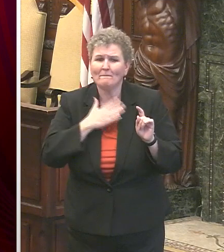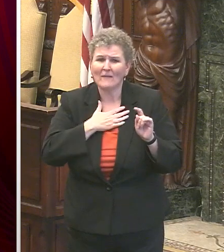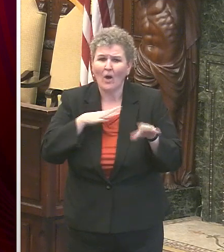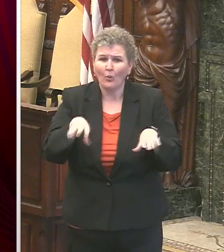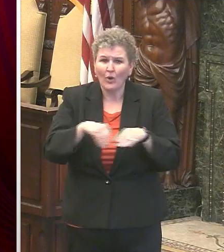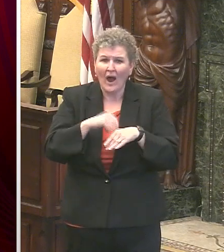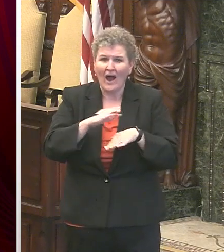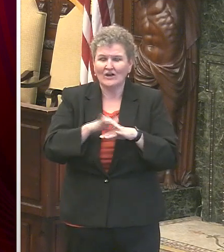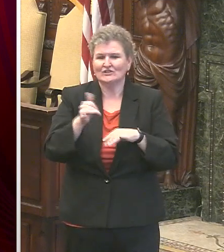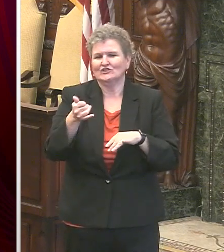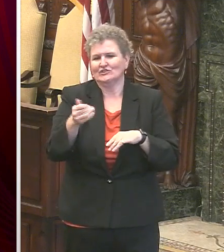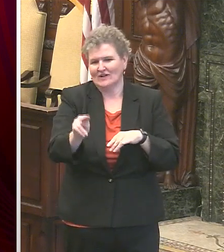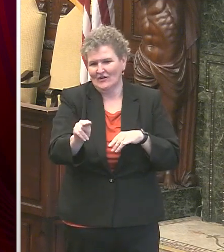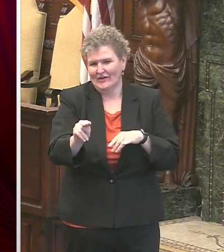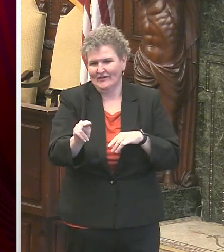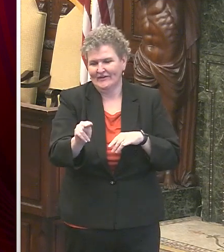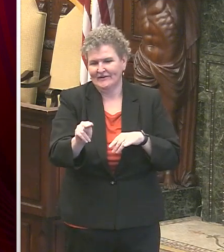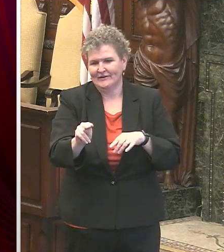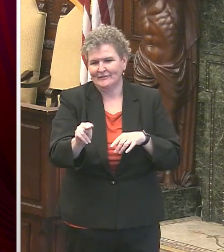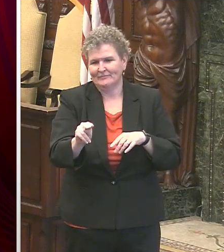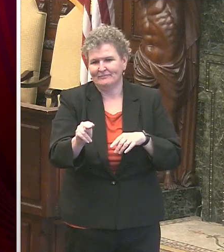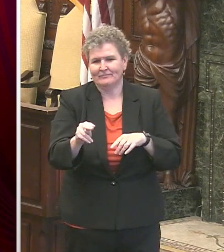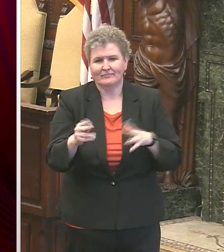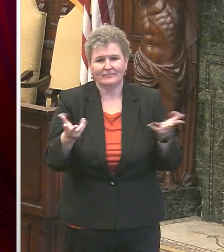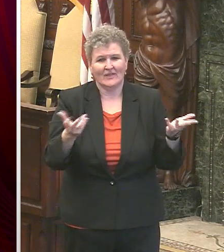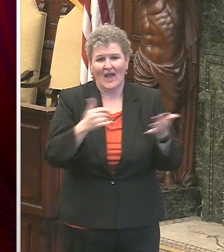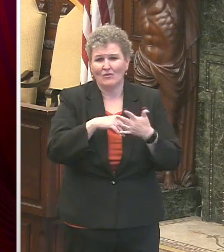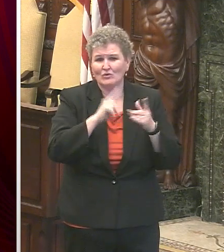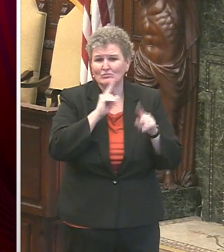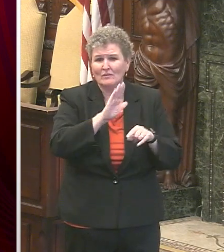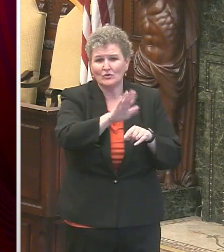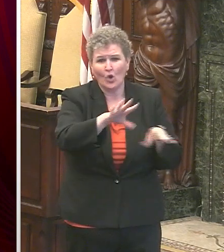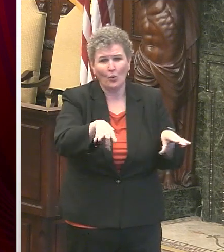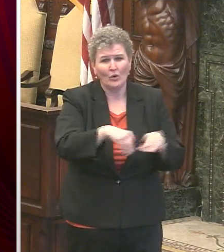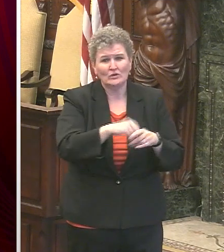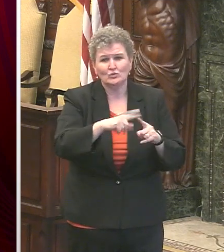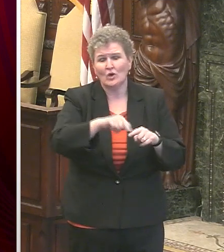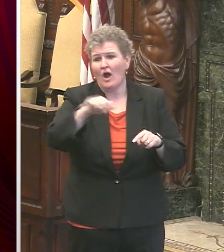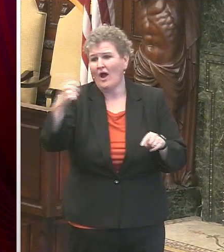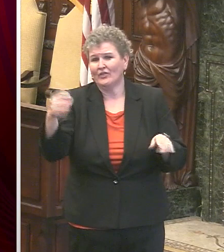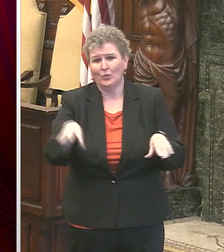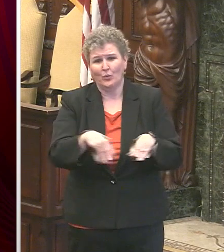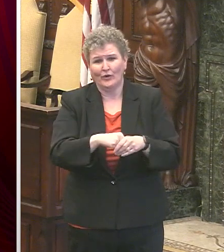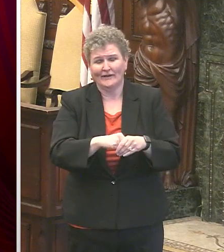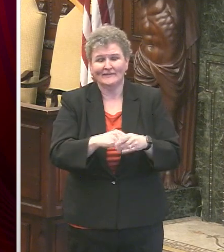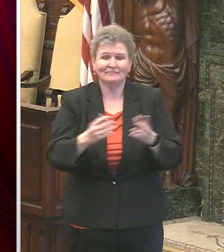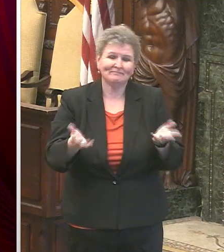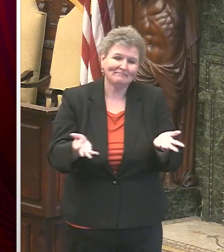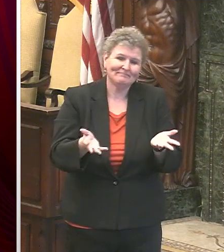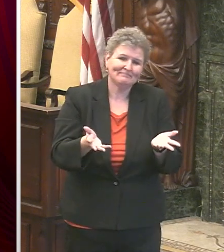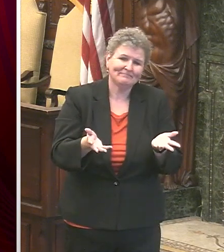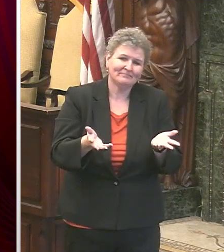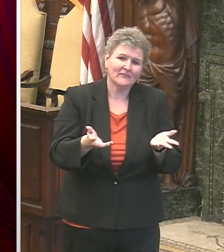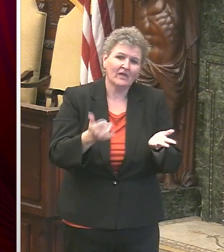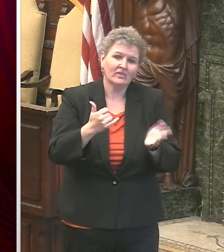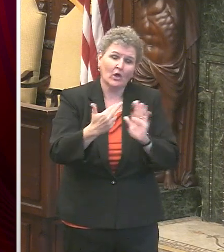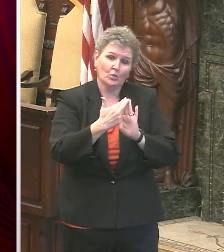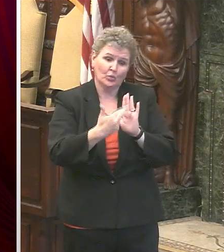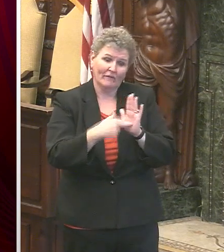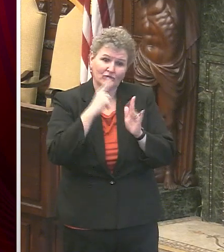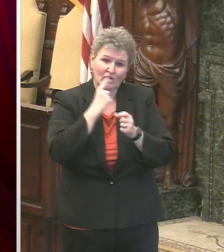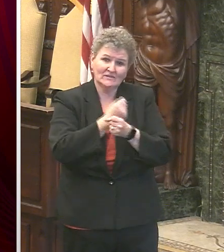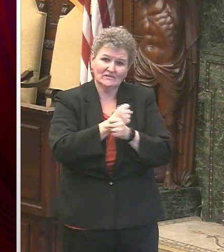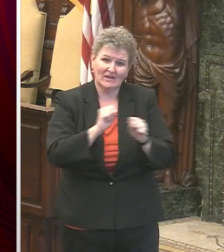January. And it's the same answer whether it's your wedding or anybody else's wedding. Okay, well, no, that's, and they're for safety. Well, no, and